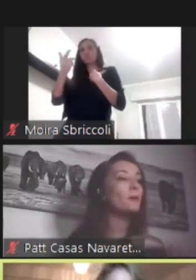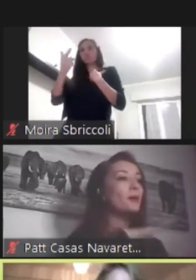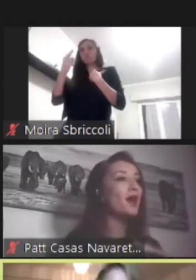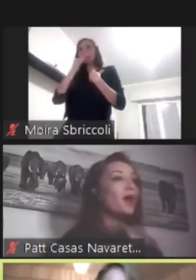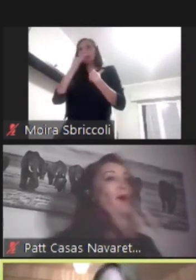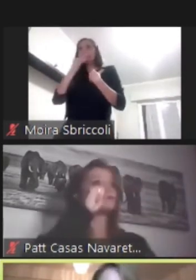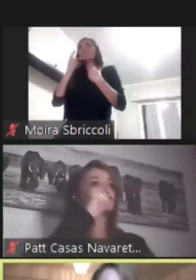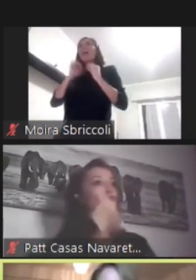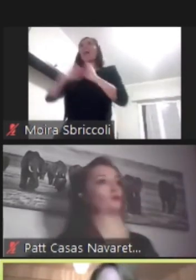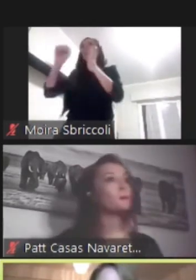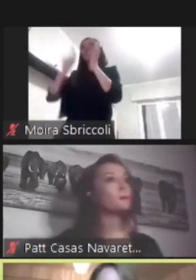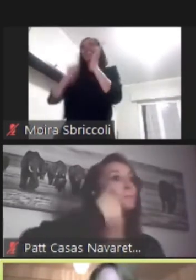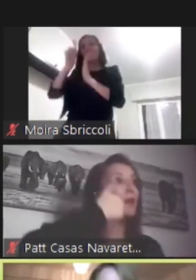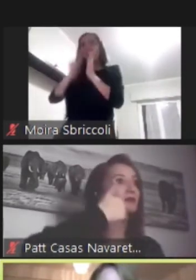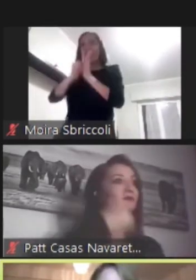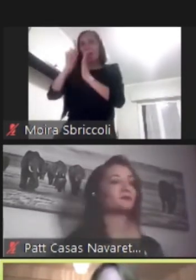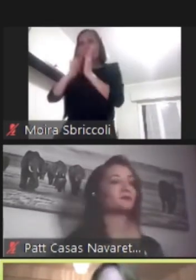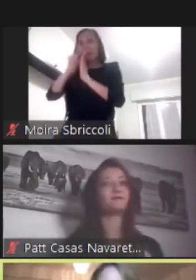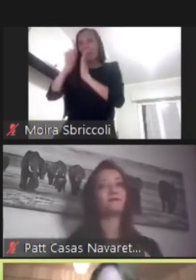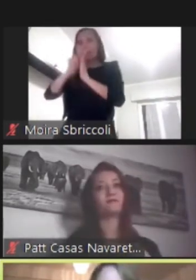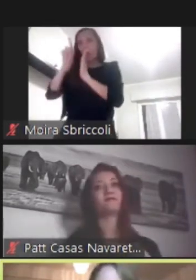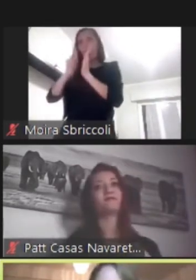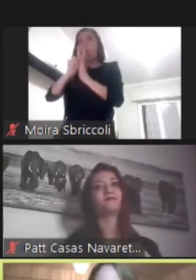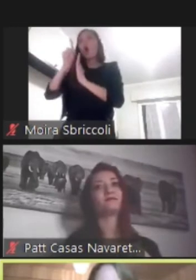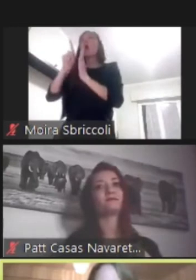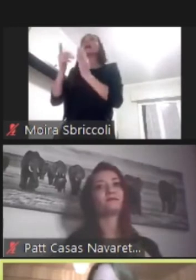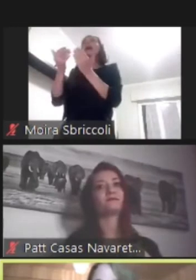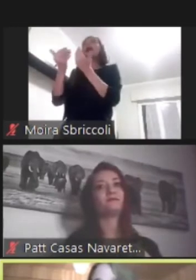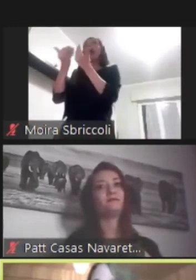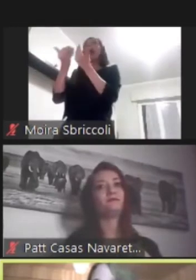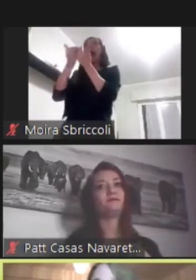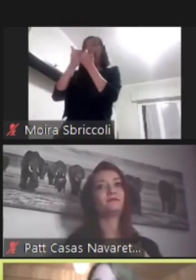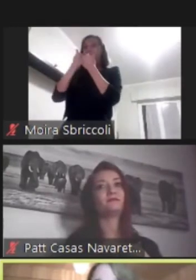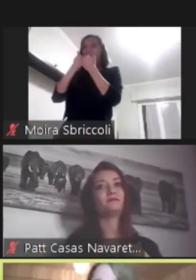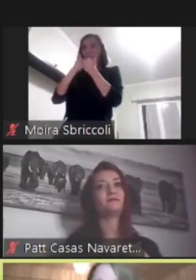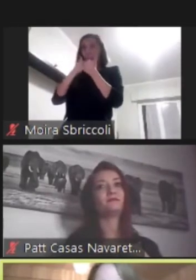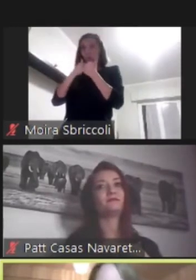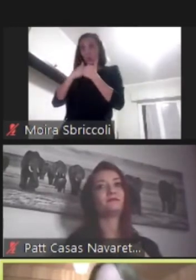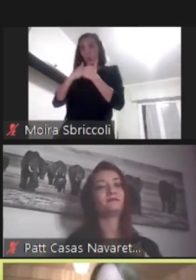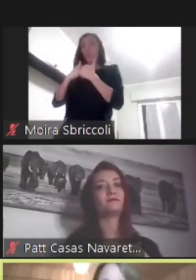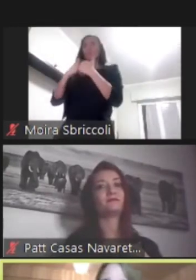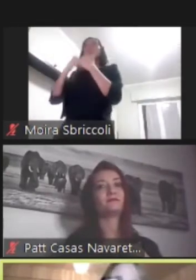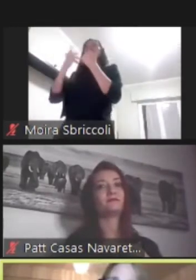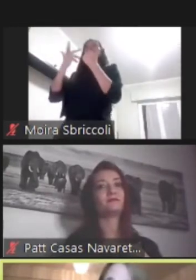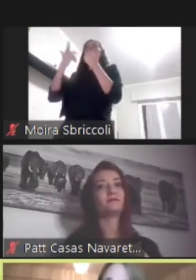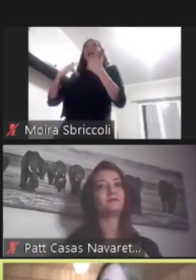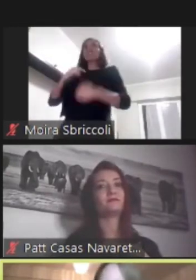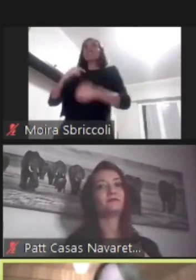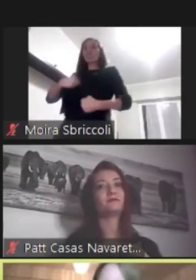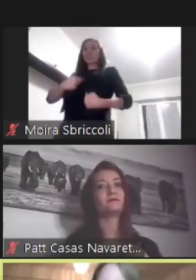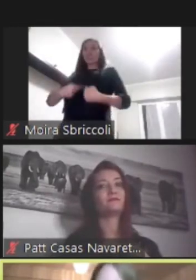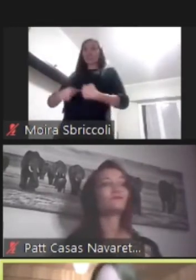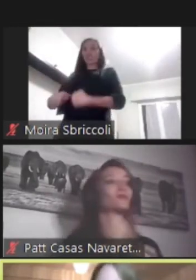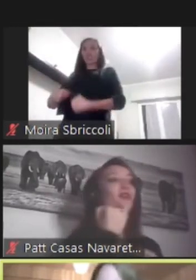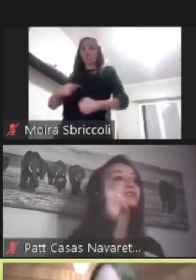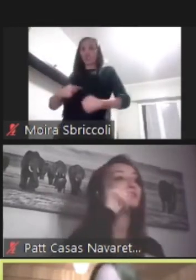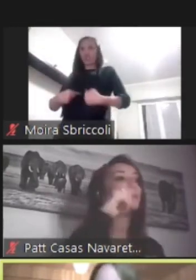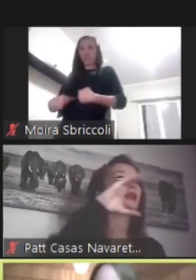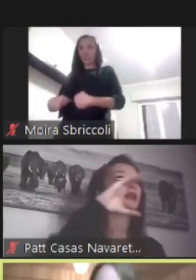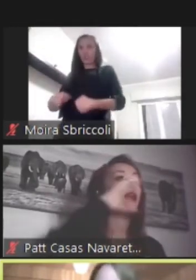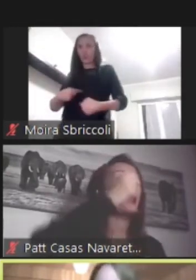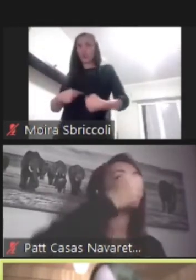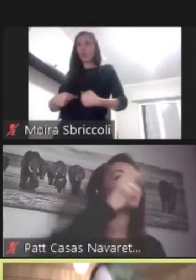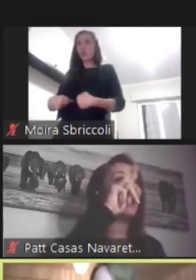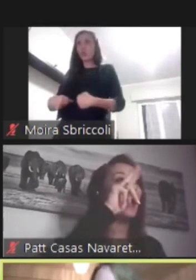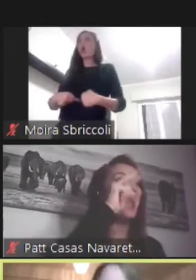system. And I think to maintain this beautiful immune system that we need at this moment